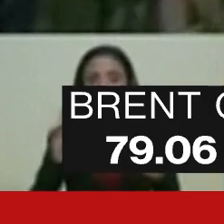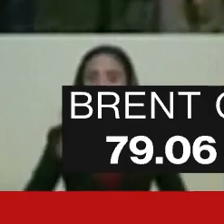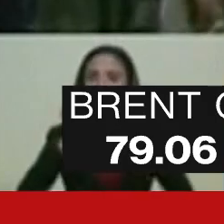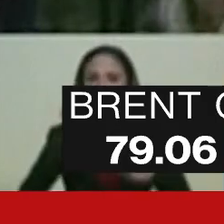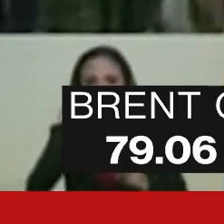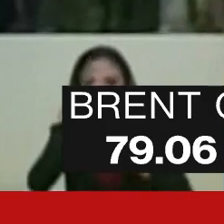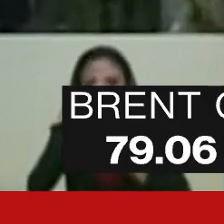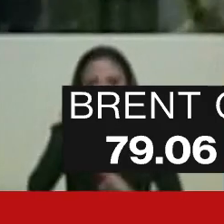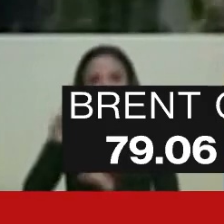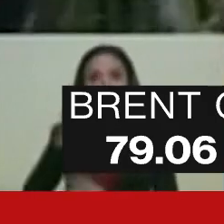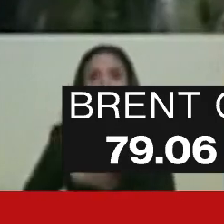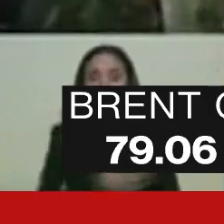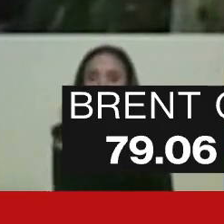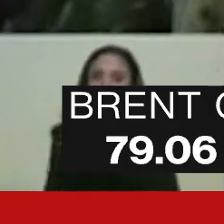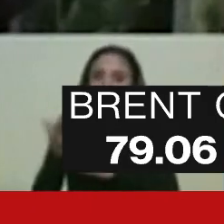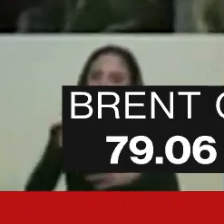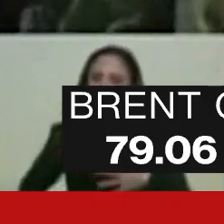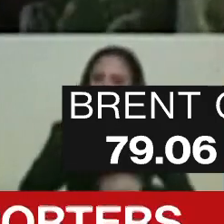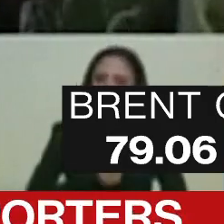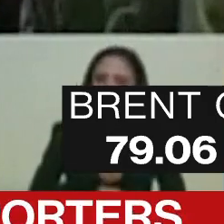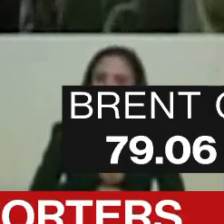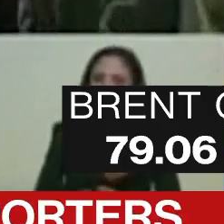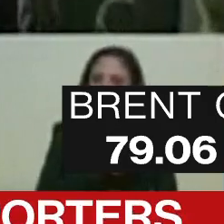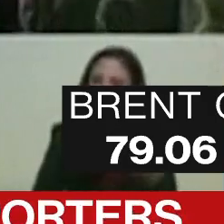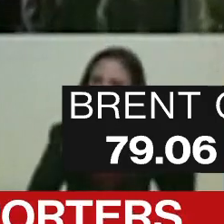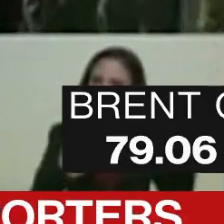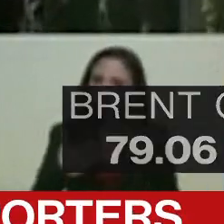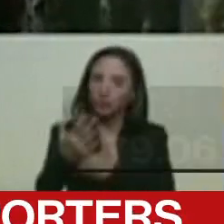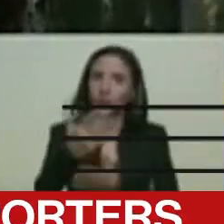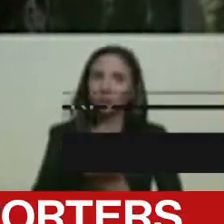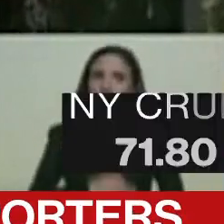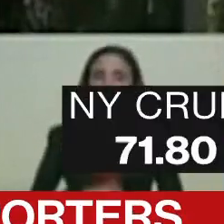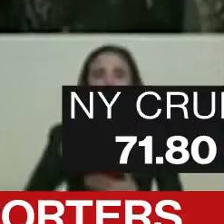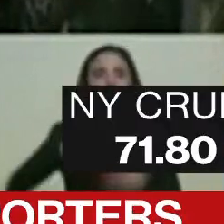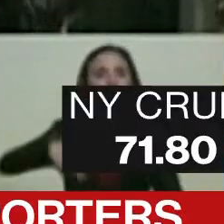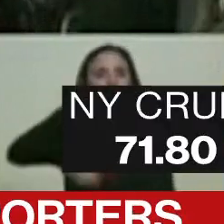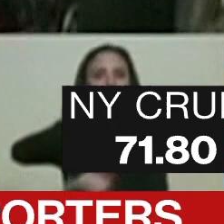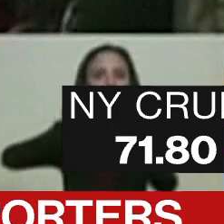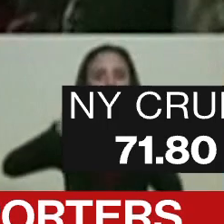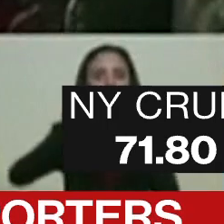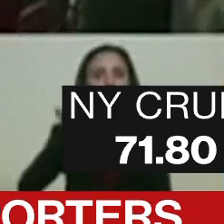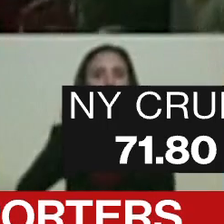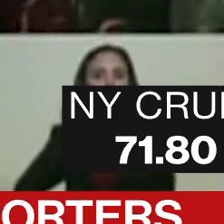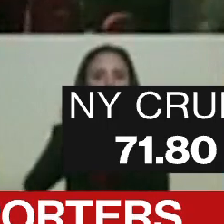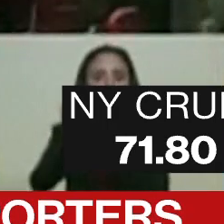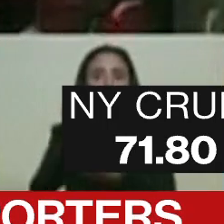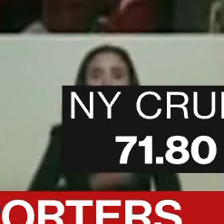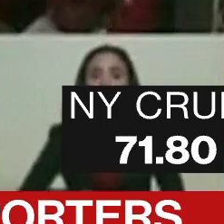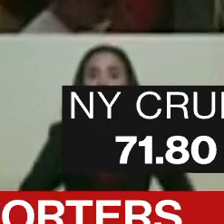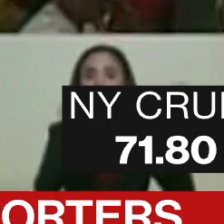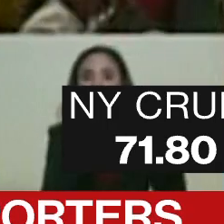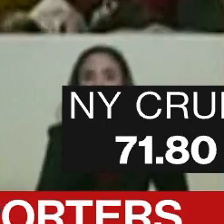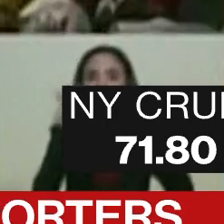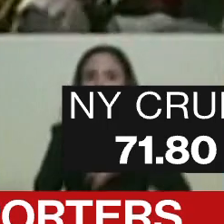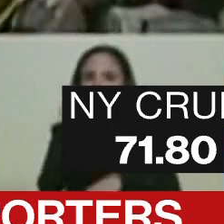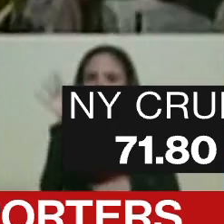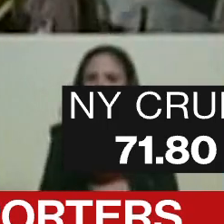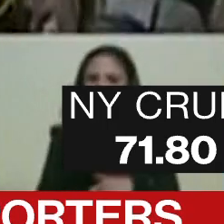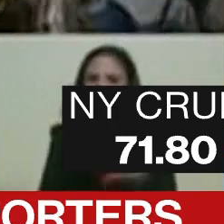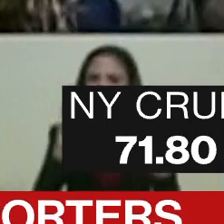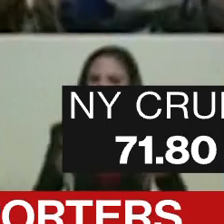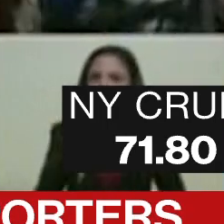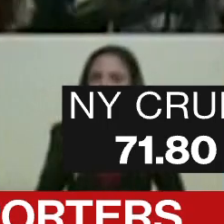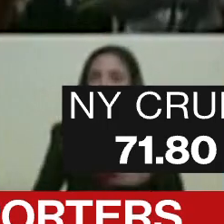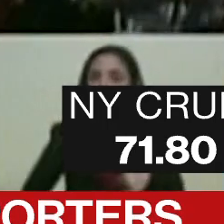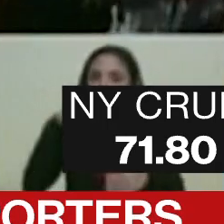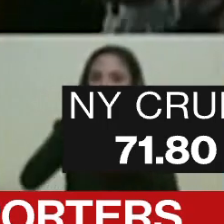other parties, have come out in denial, essentially, of this. We are expecting fresh sanctions to be considered on Venezuela as